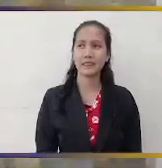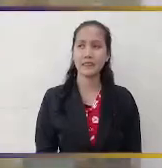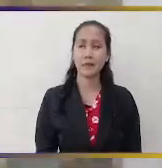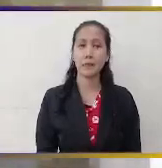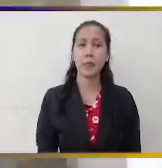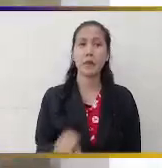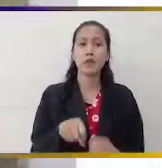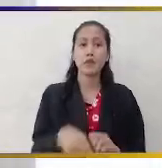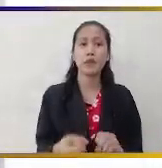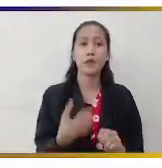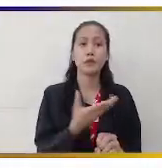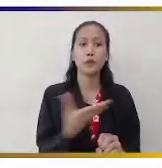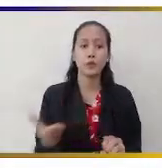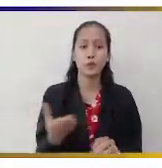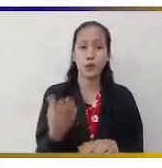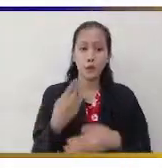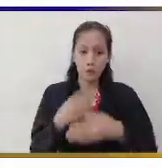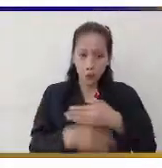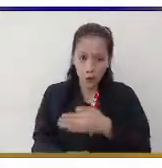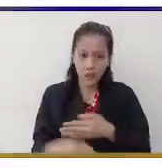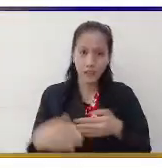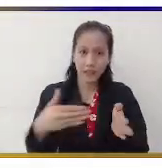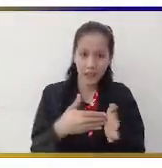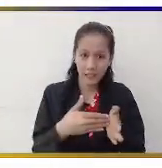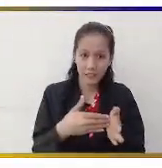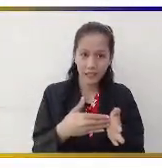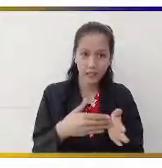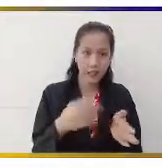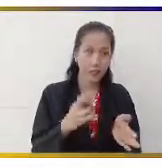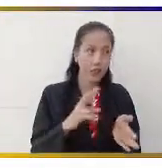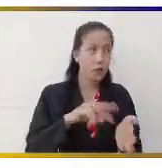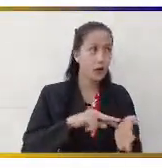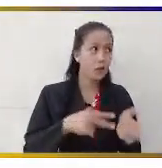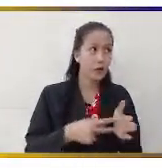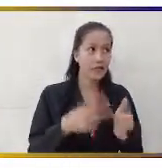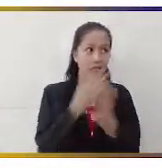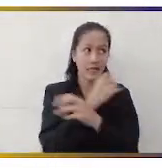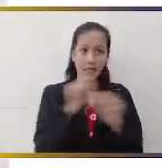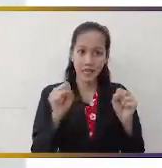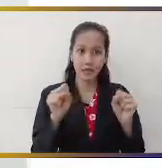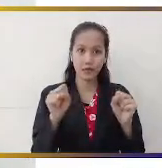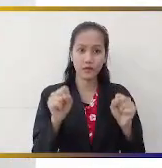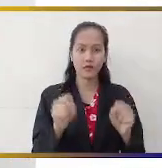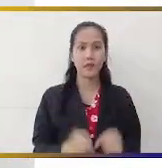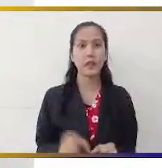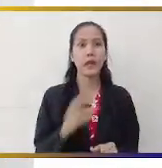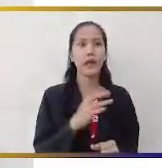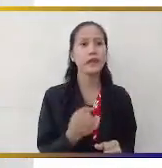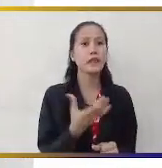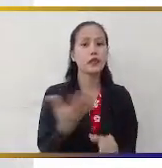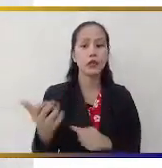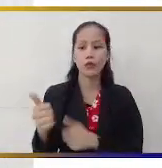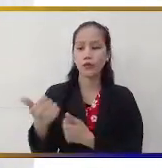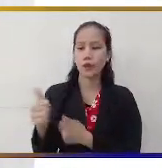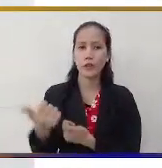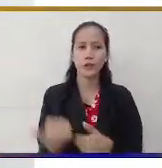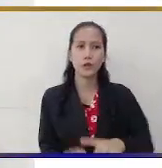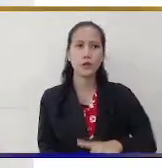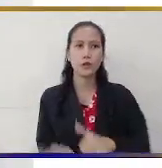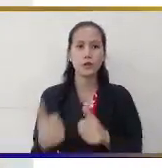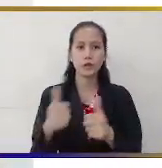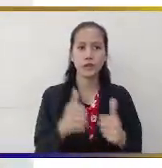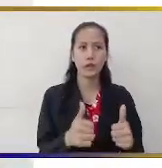born again. Now you get baptized so you can be a Baptist and you can